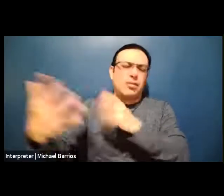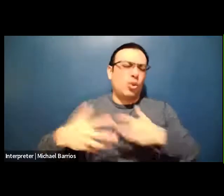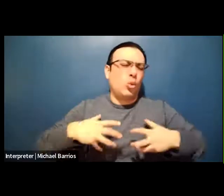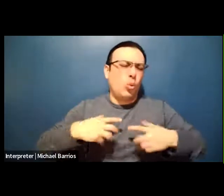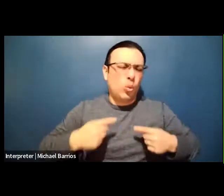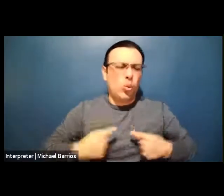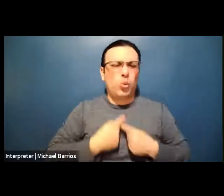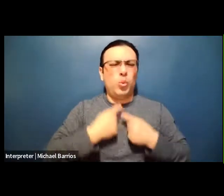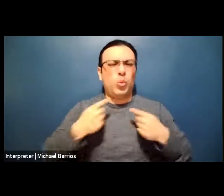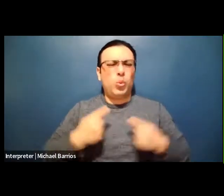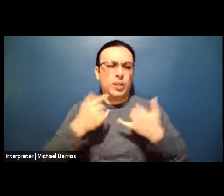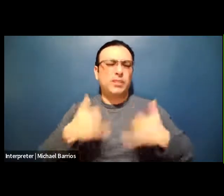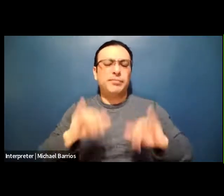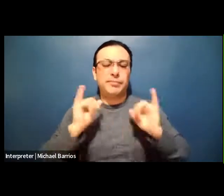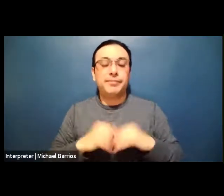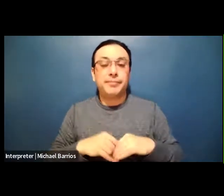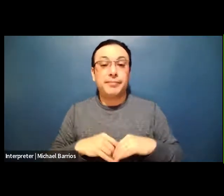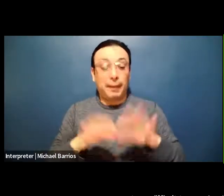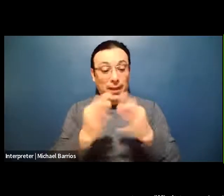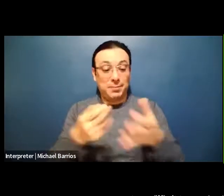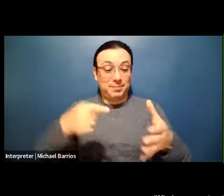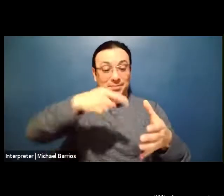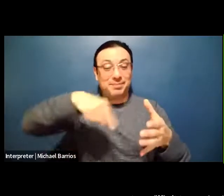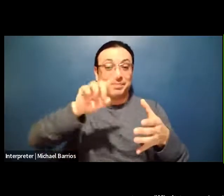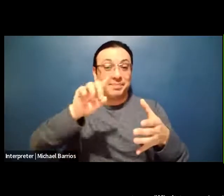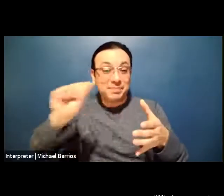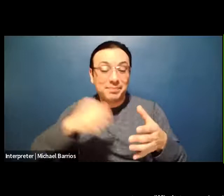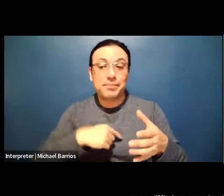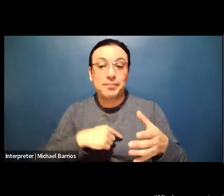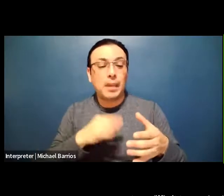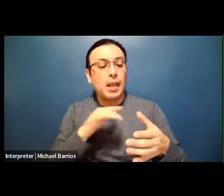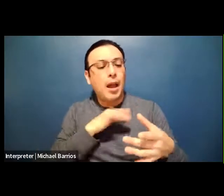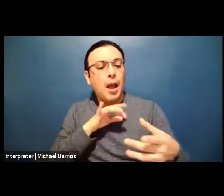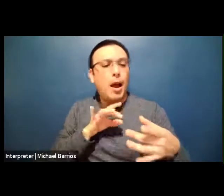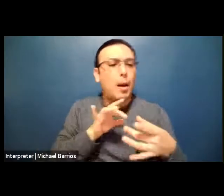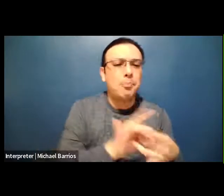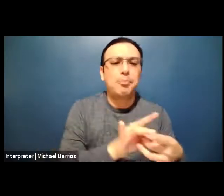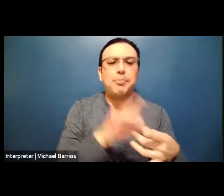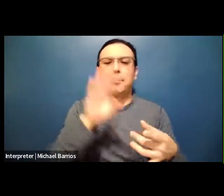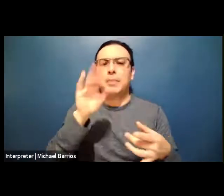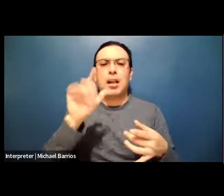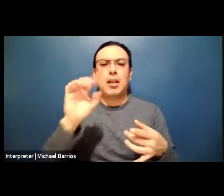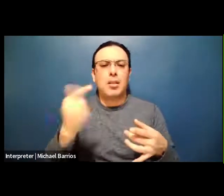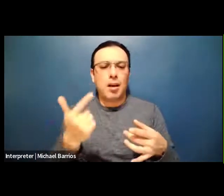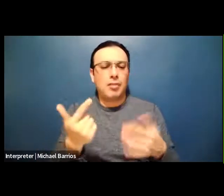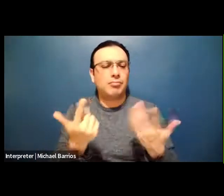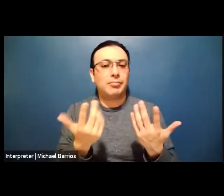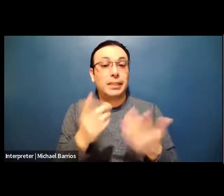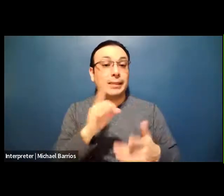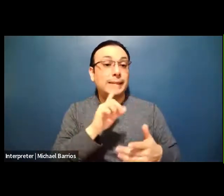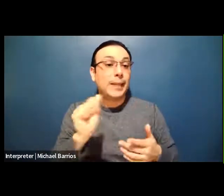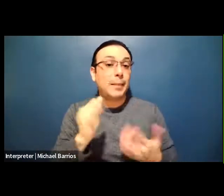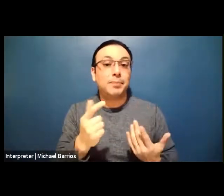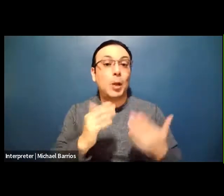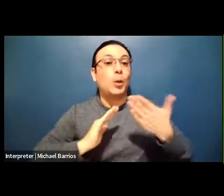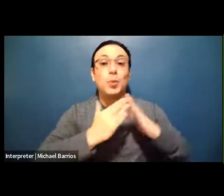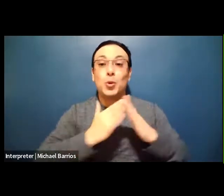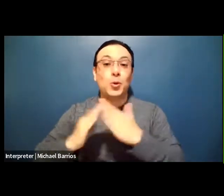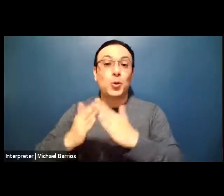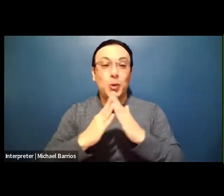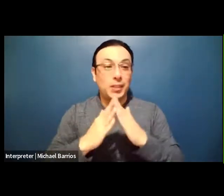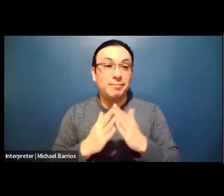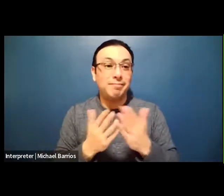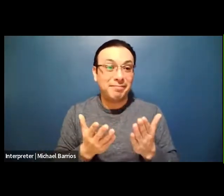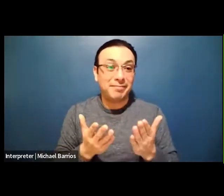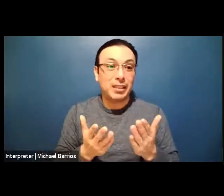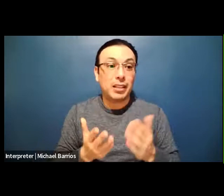such as disabled family, belonging, love, and community, because most disabled people do not